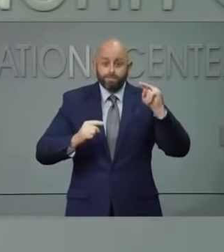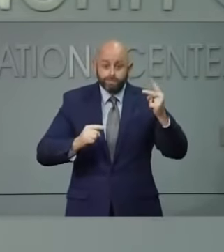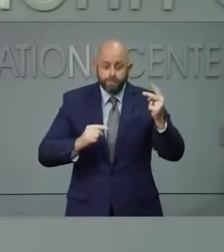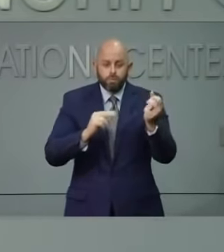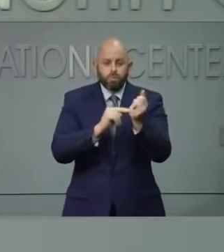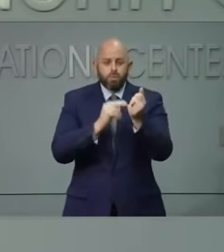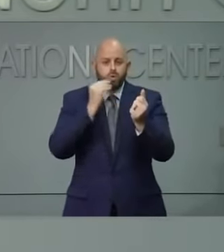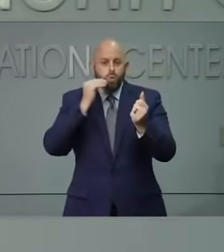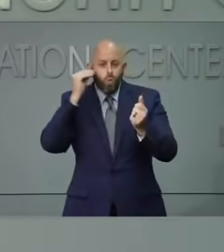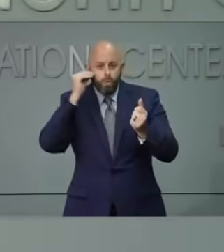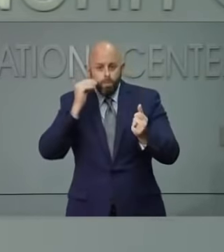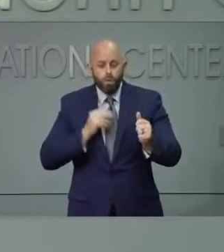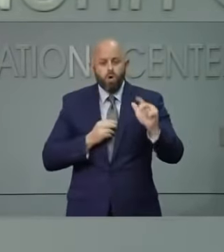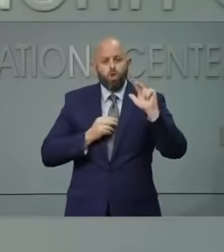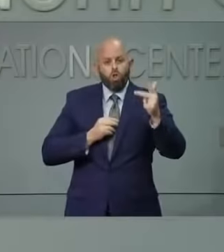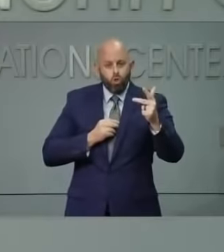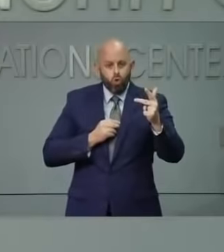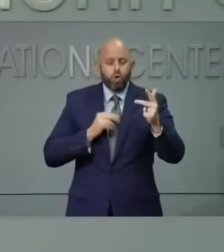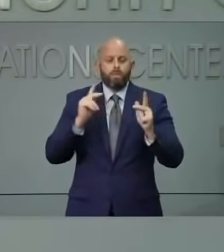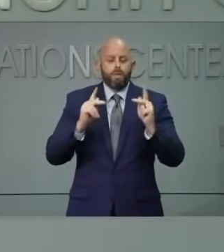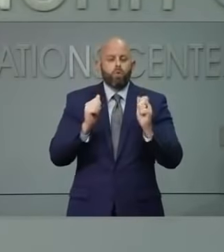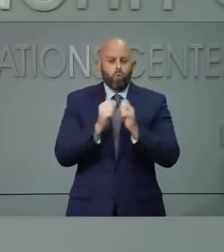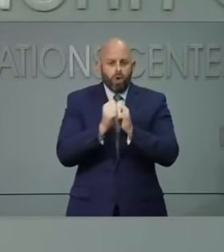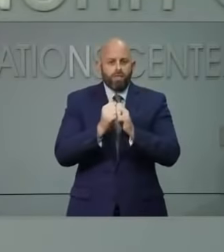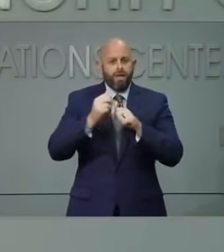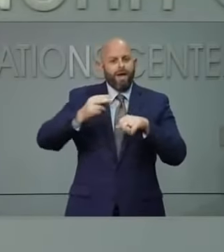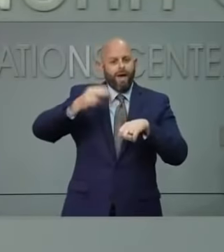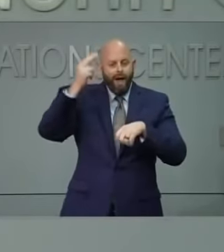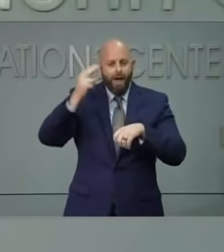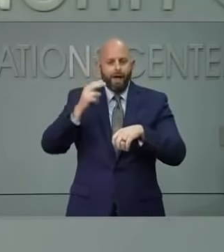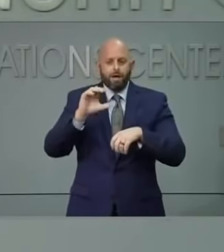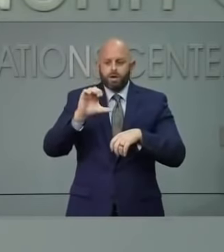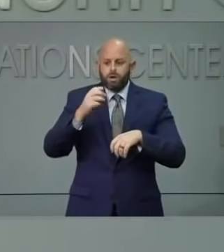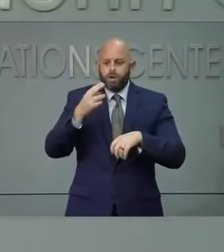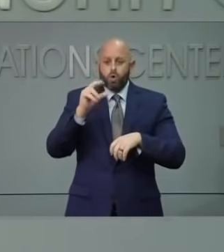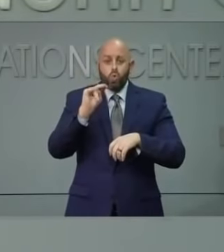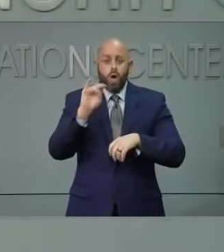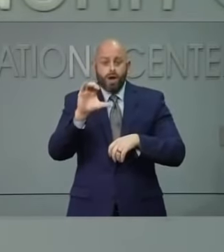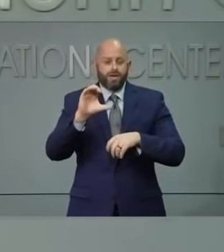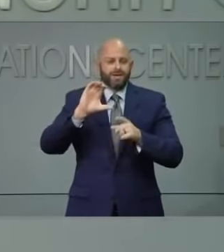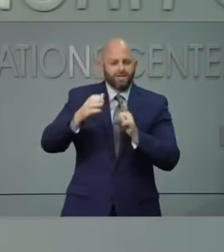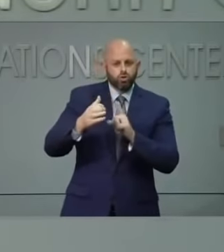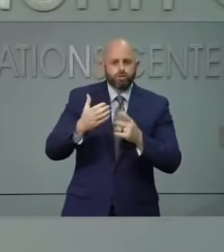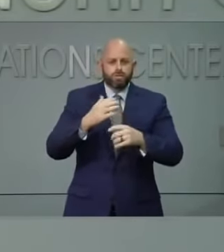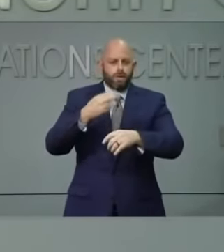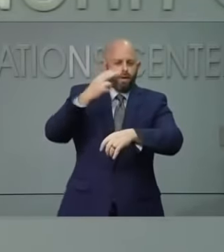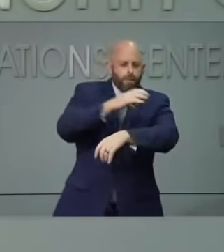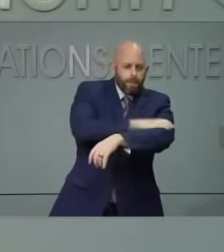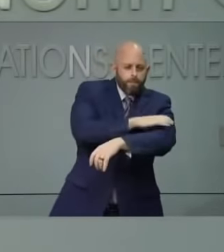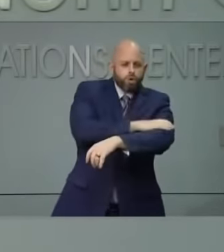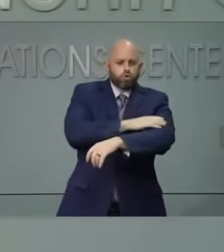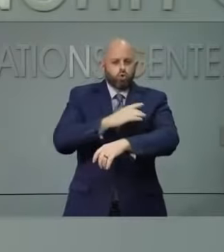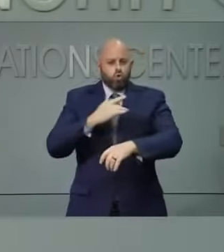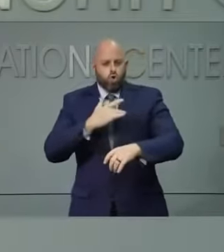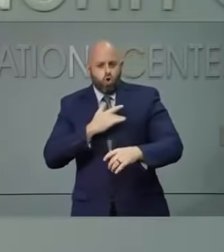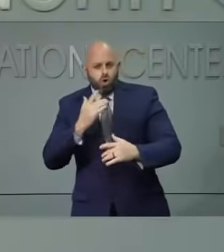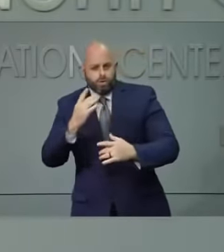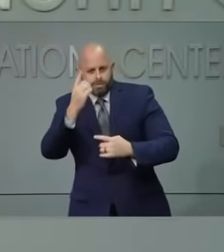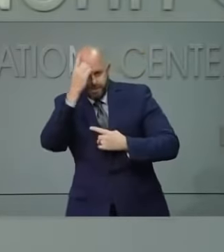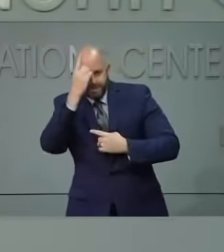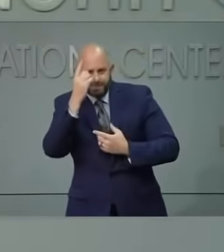with 2 or more chronic conditions. There is a schematic of how we're doing it, but